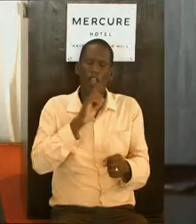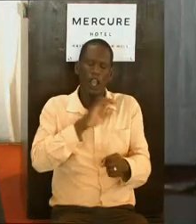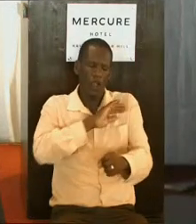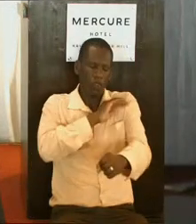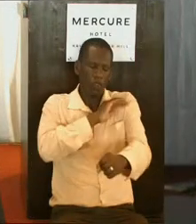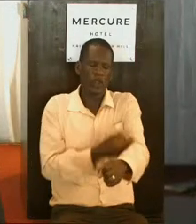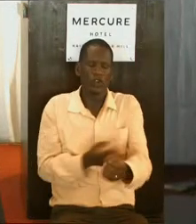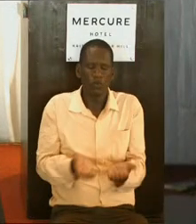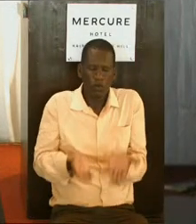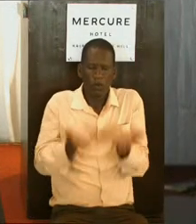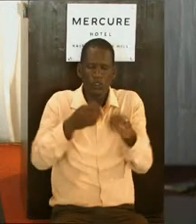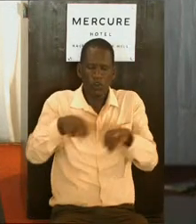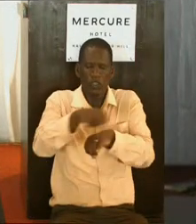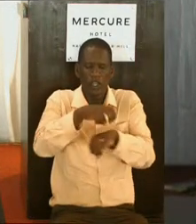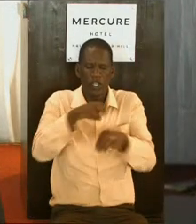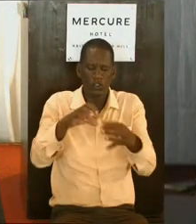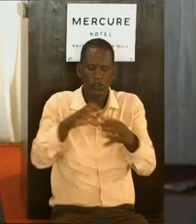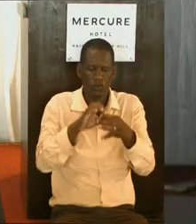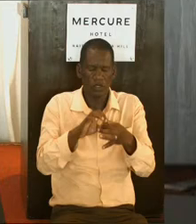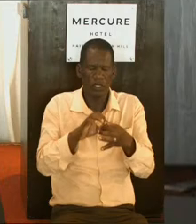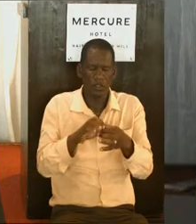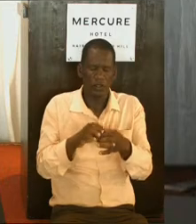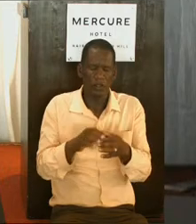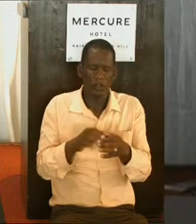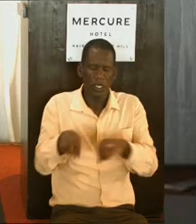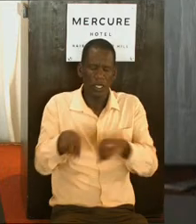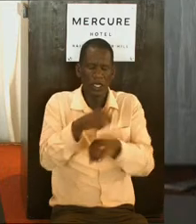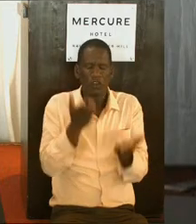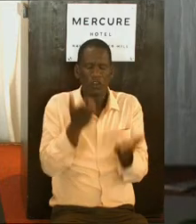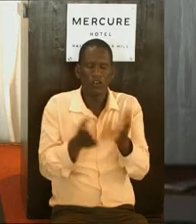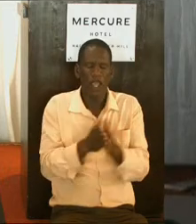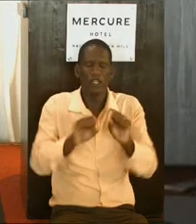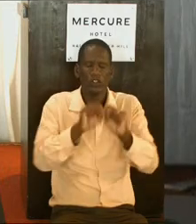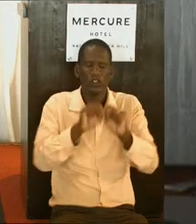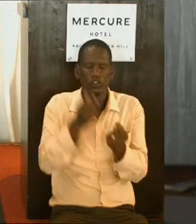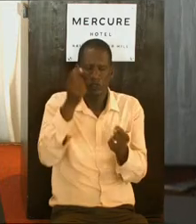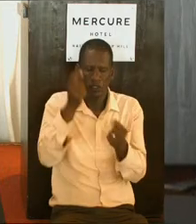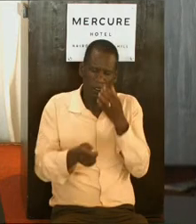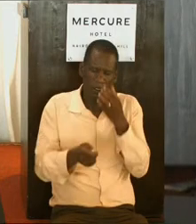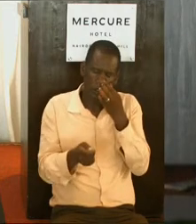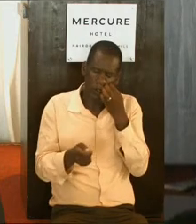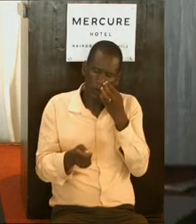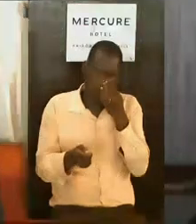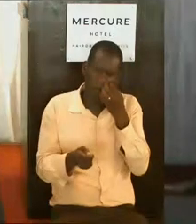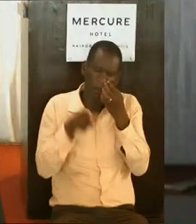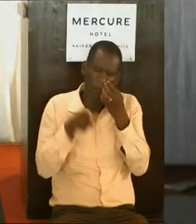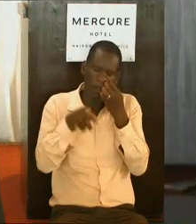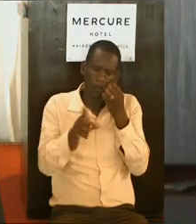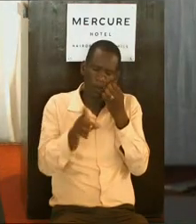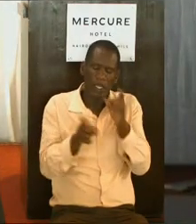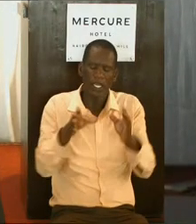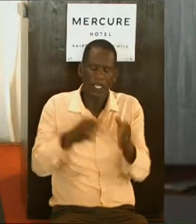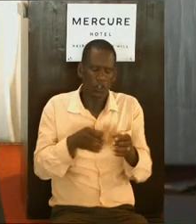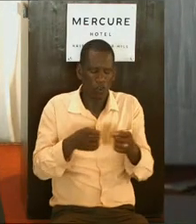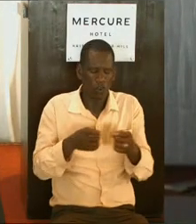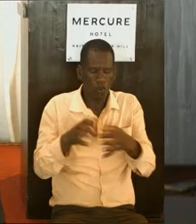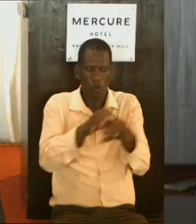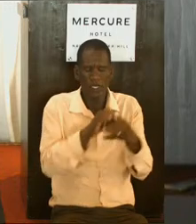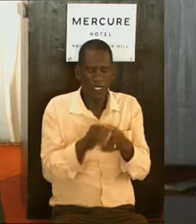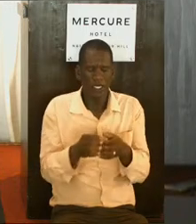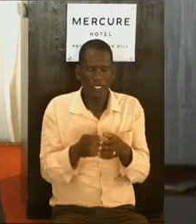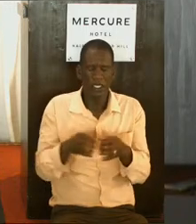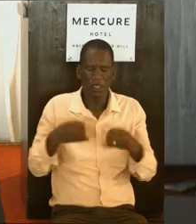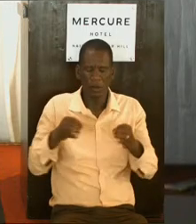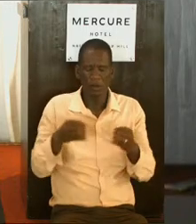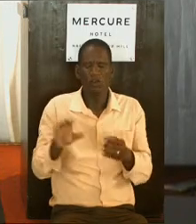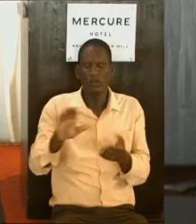on the promotion of national Unity uh National values and social justice and your directorate coordinates implementation of sessional